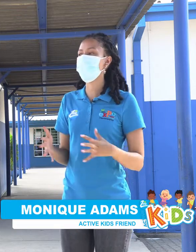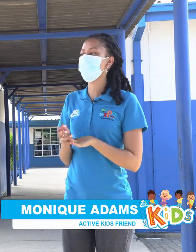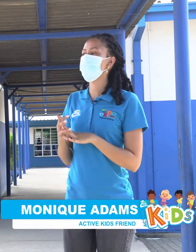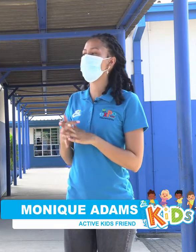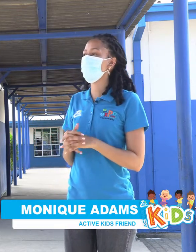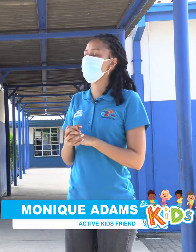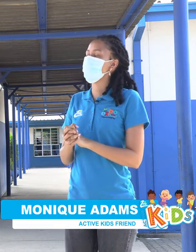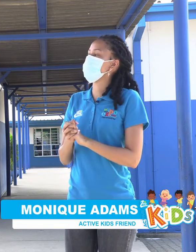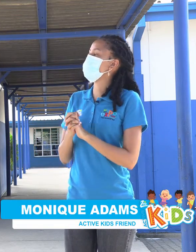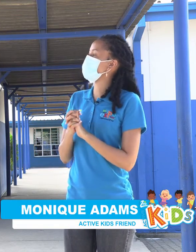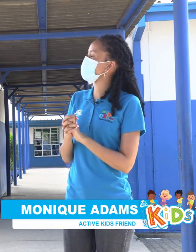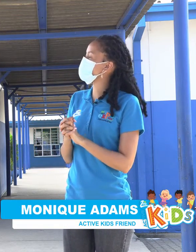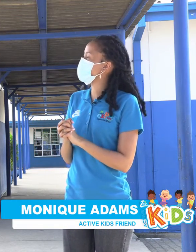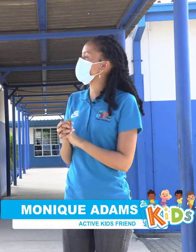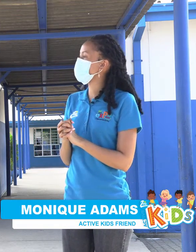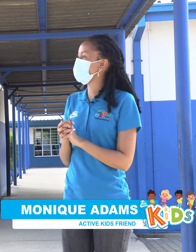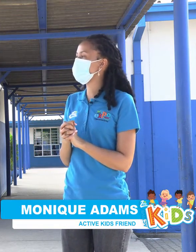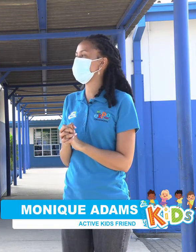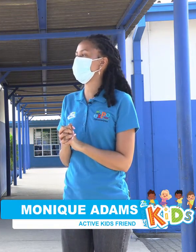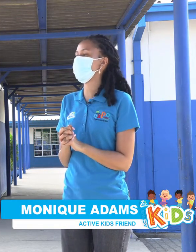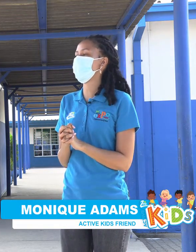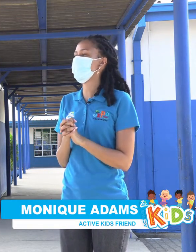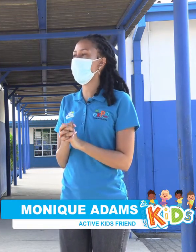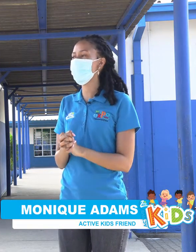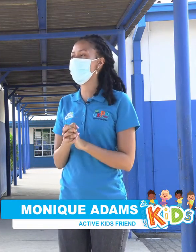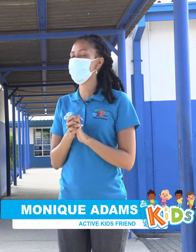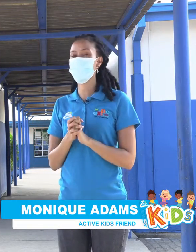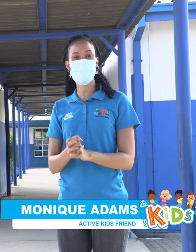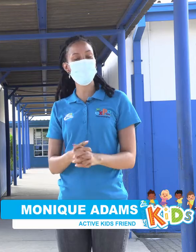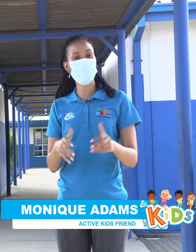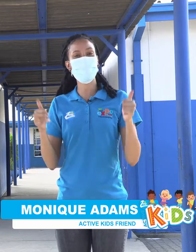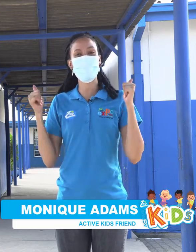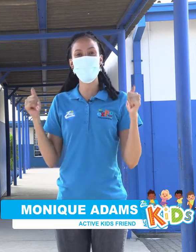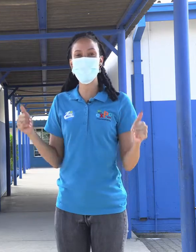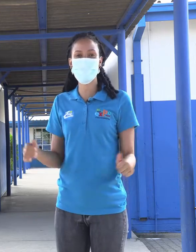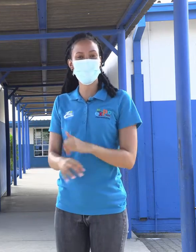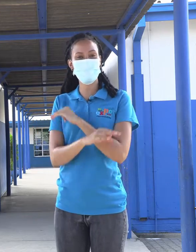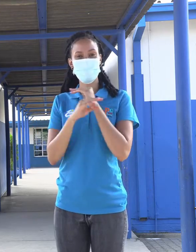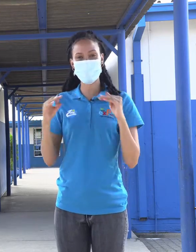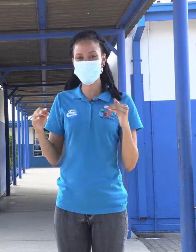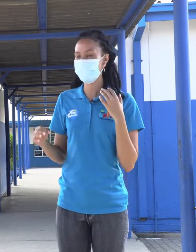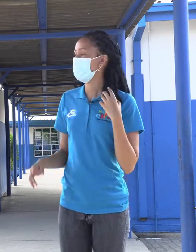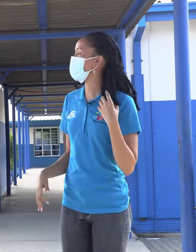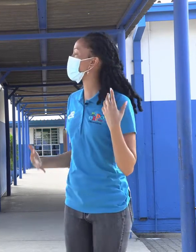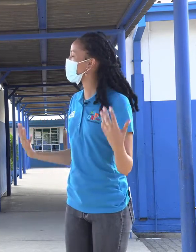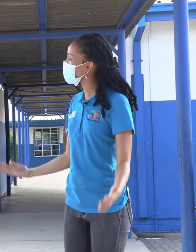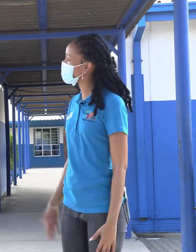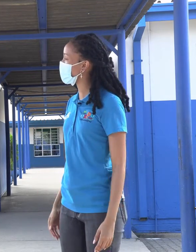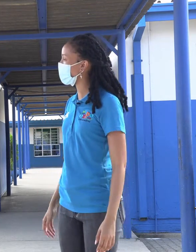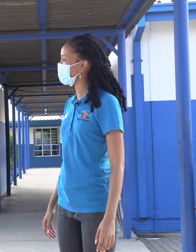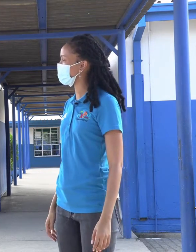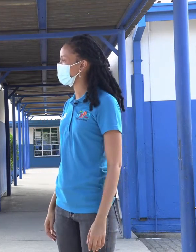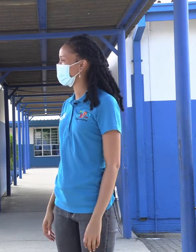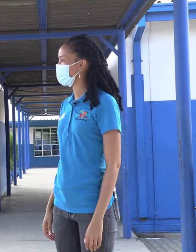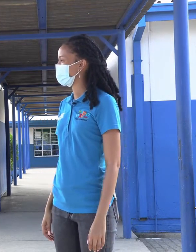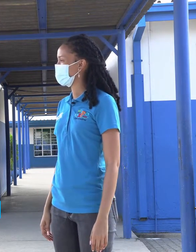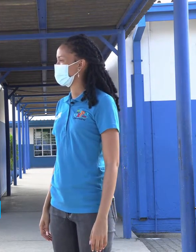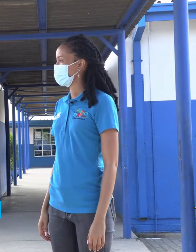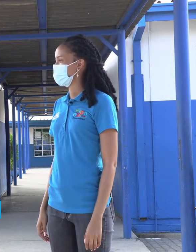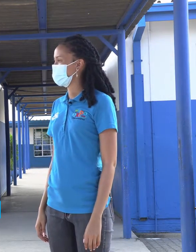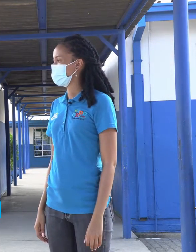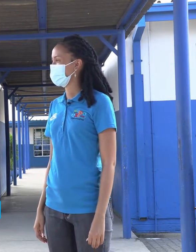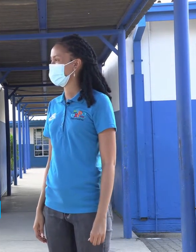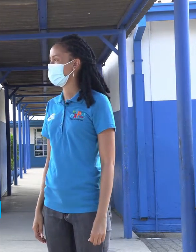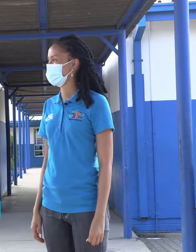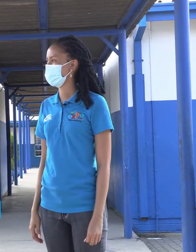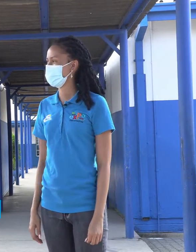Rivaldo. I enjoy those kids, Namutini Primary School, doing the things that they must. It was so much fun. I know, and the active activity